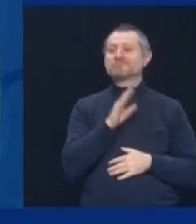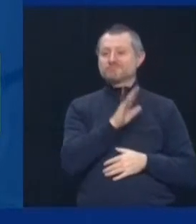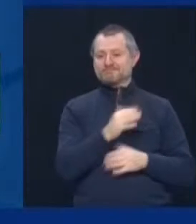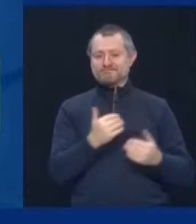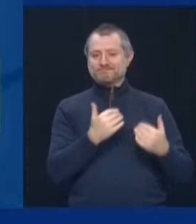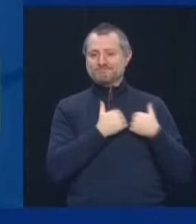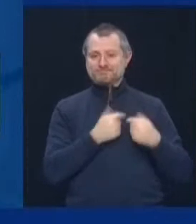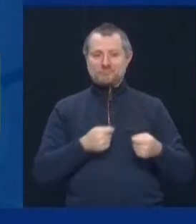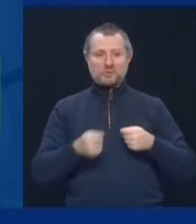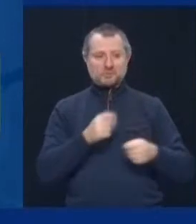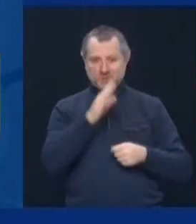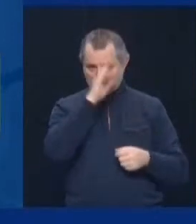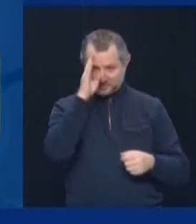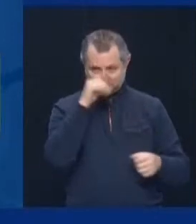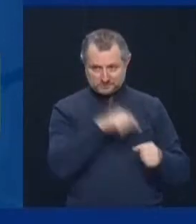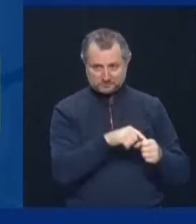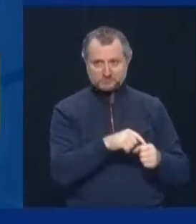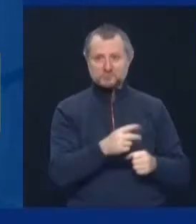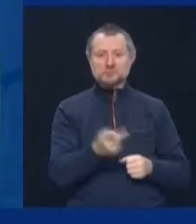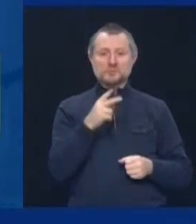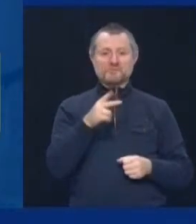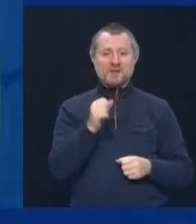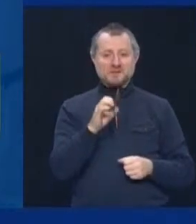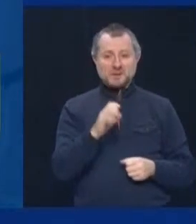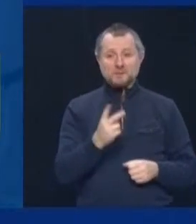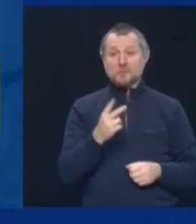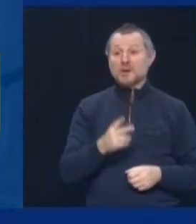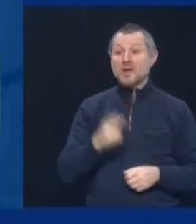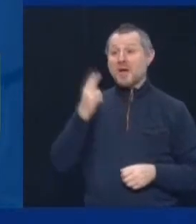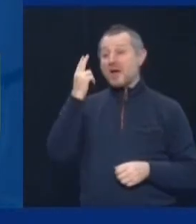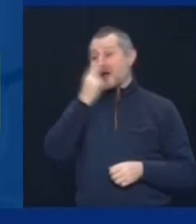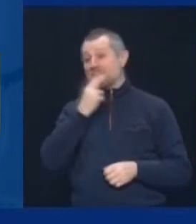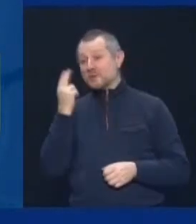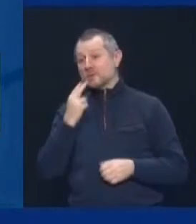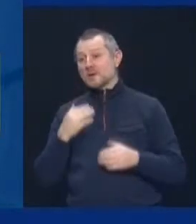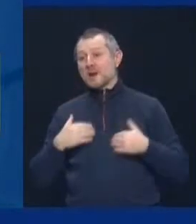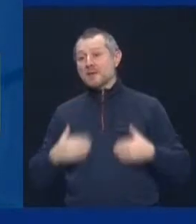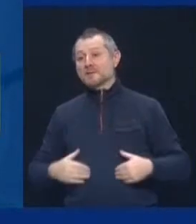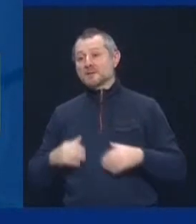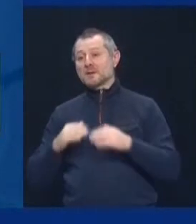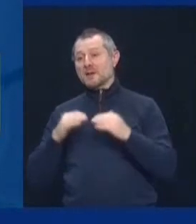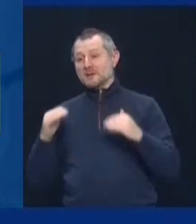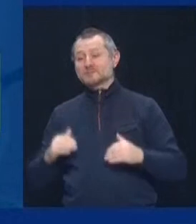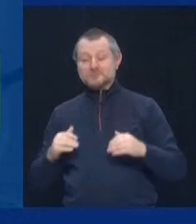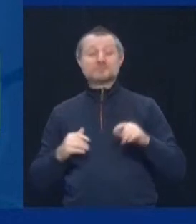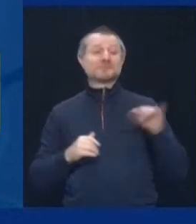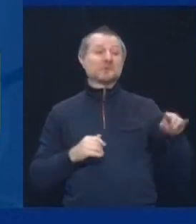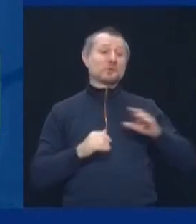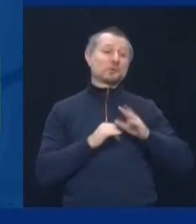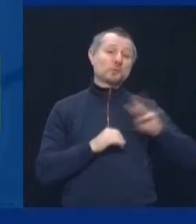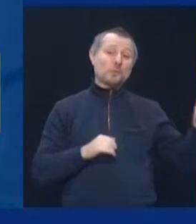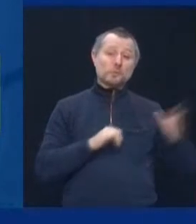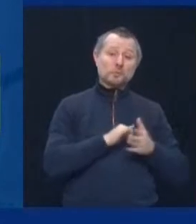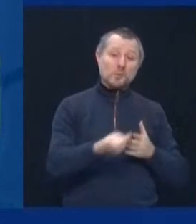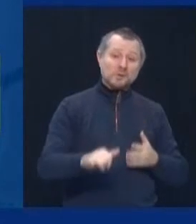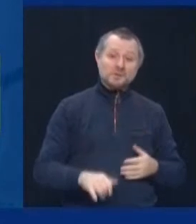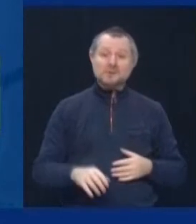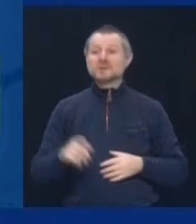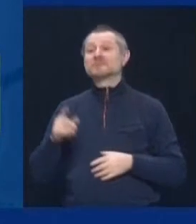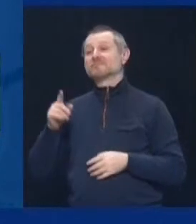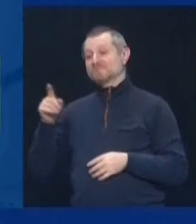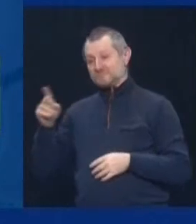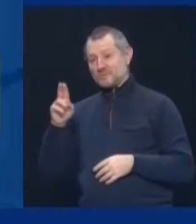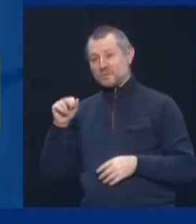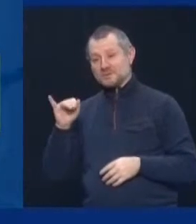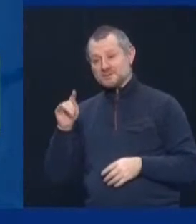with phase 2. Catholic Health System, Western New York, United Health Services, SUNY Upstate, Westchester